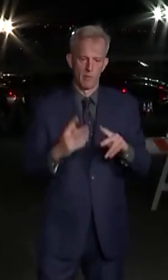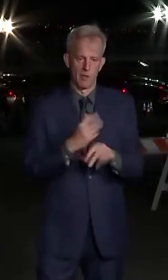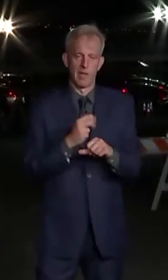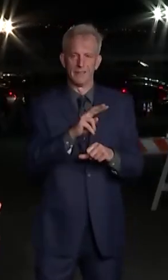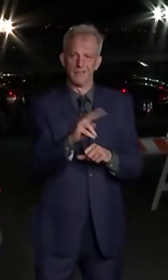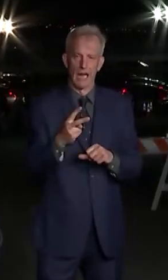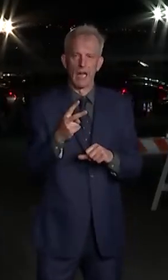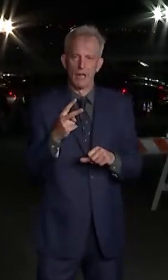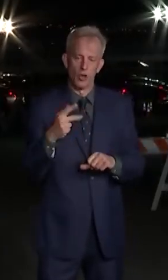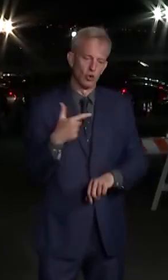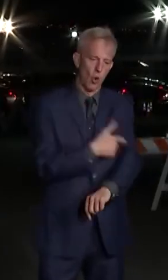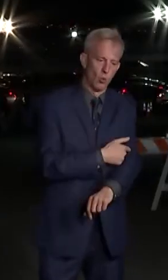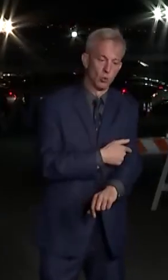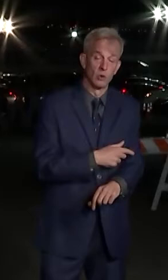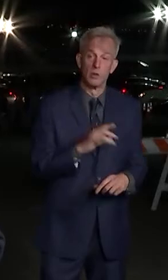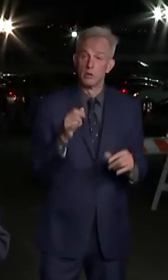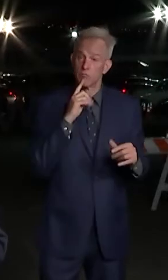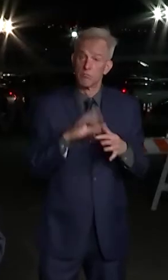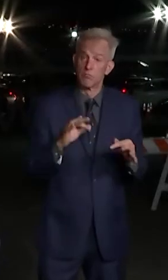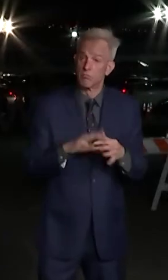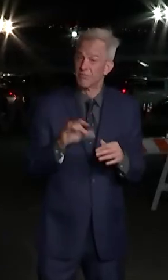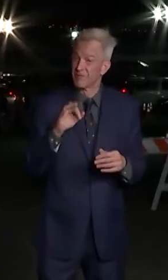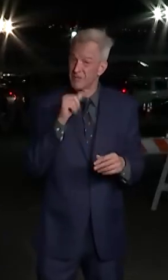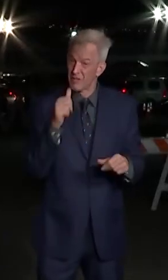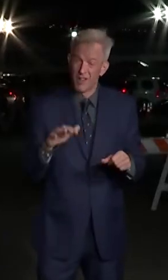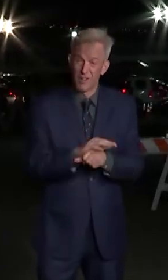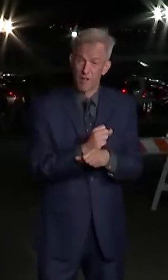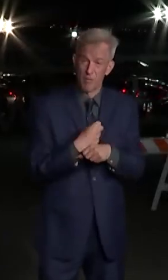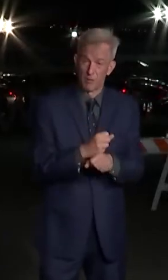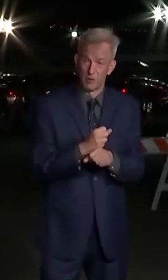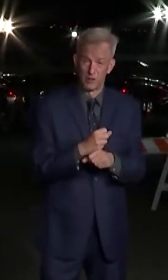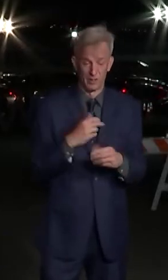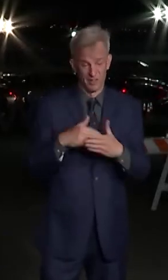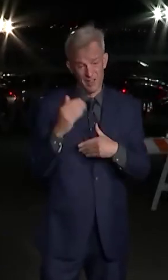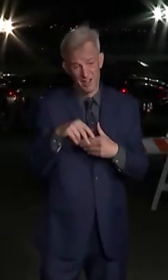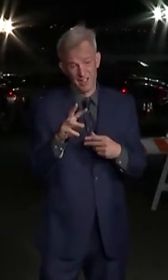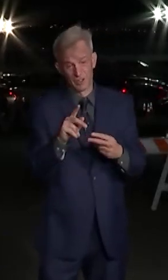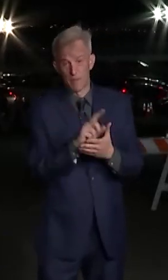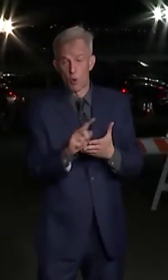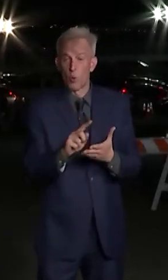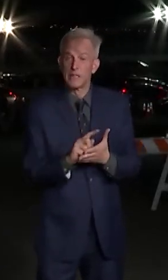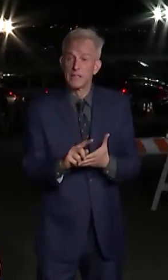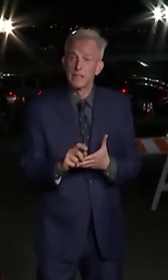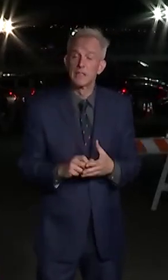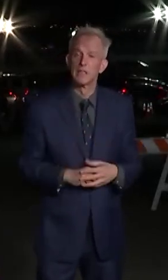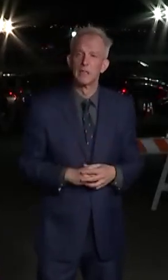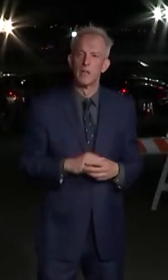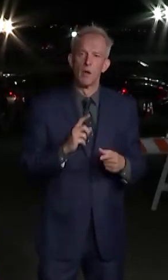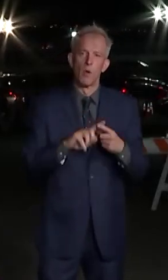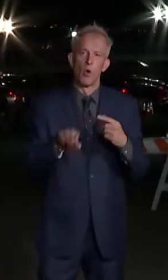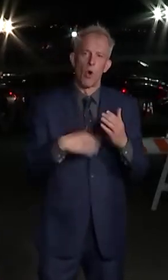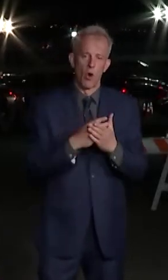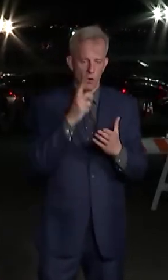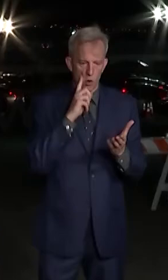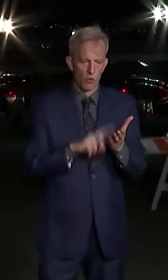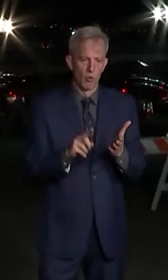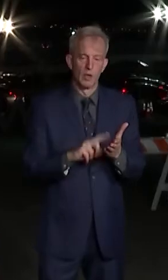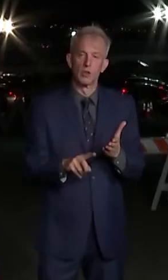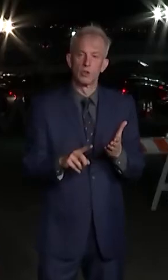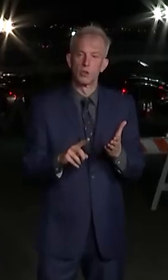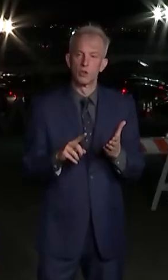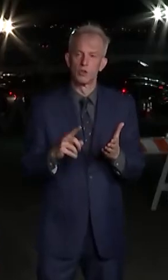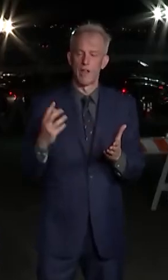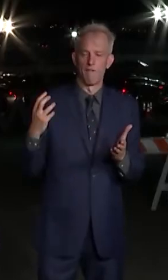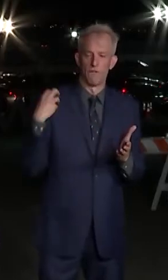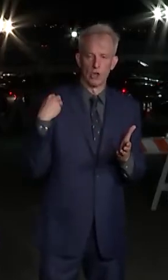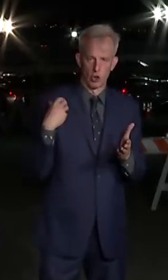said, there may be, if there isn't enough production in the next couple weeks, there may be a lag for a couple weeks, but all the research has now come out, the guidance, official guidance